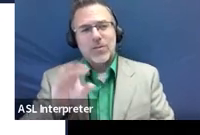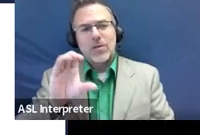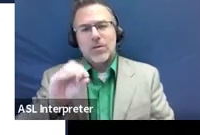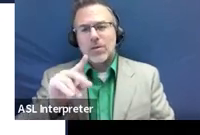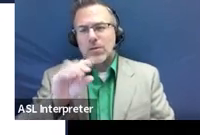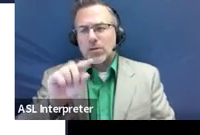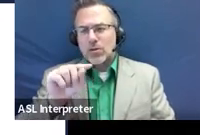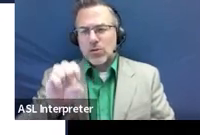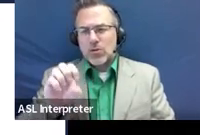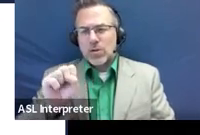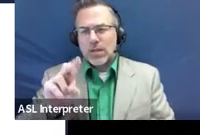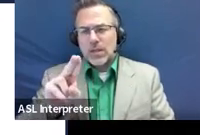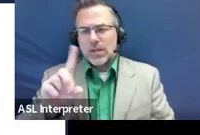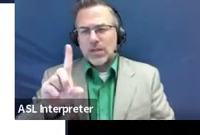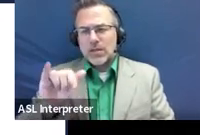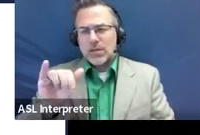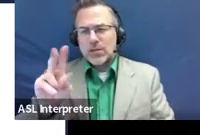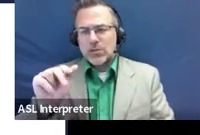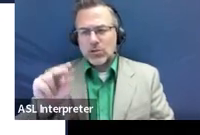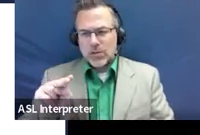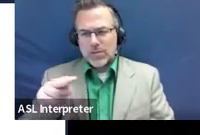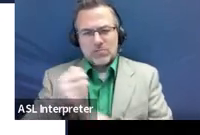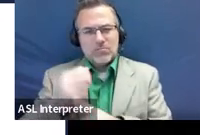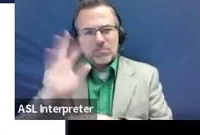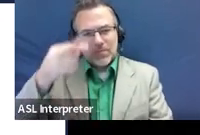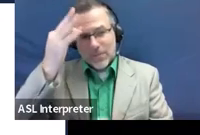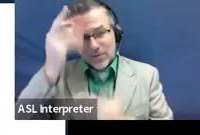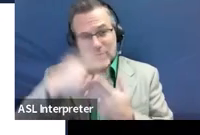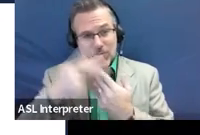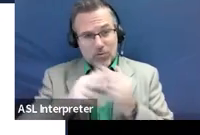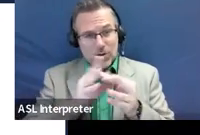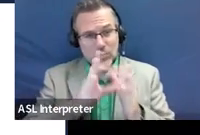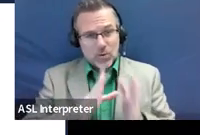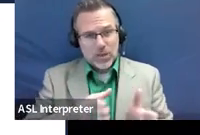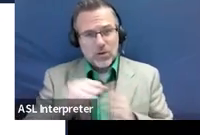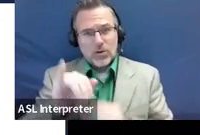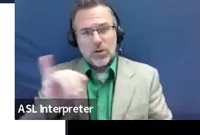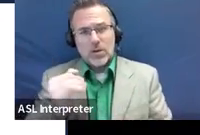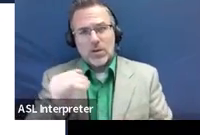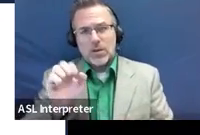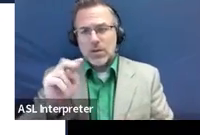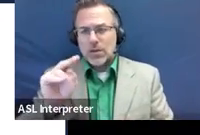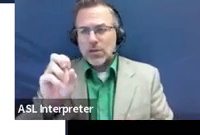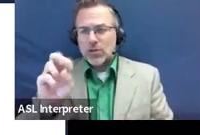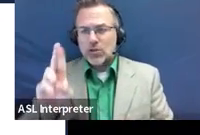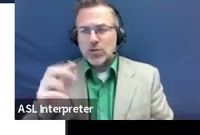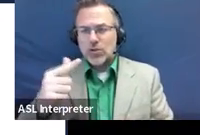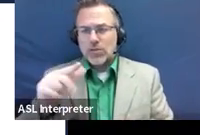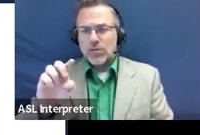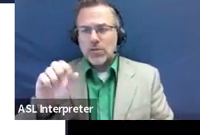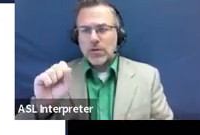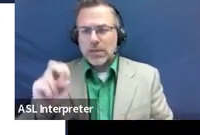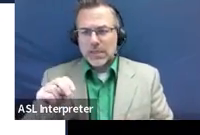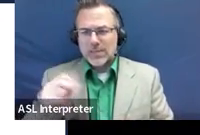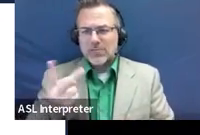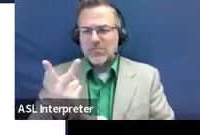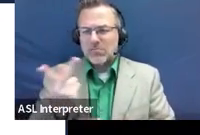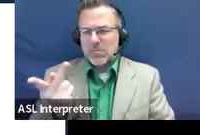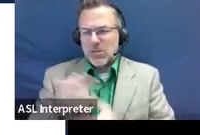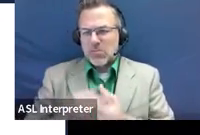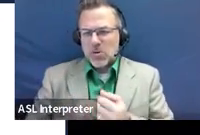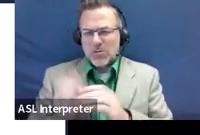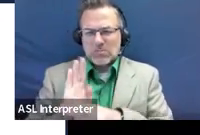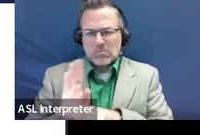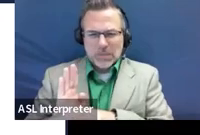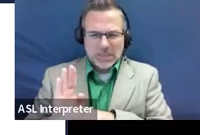Sullivan is our federal programs coordinator, and Jennifer Gleason is another member of our team, and they're both busy doing other things, so